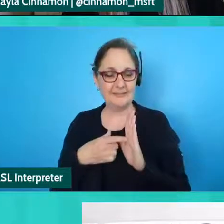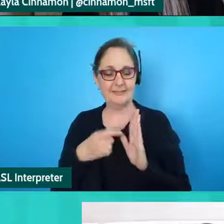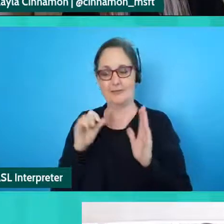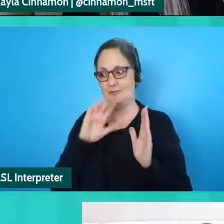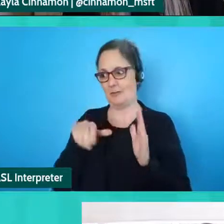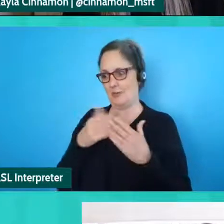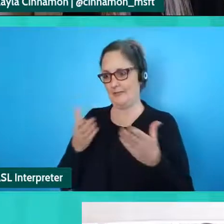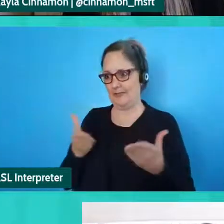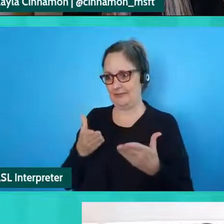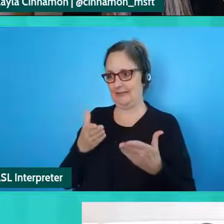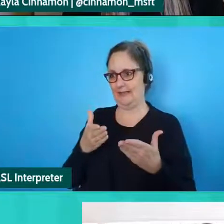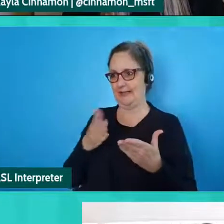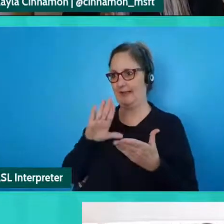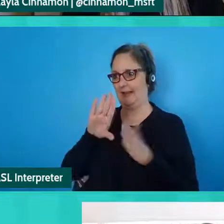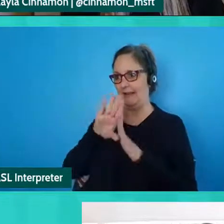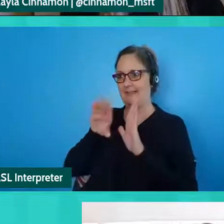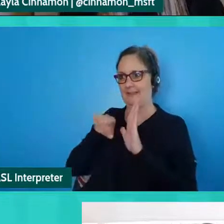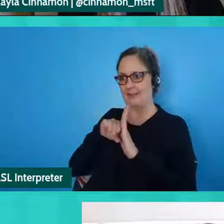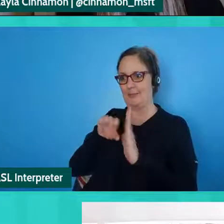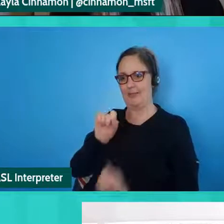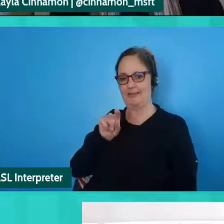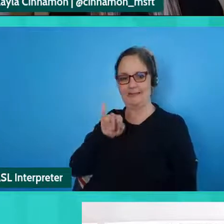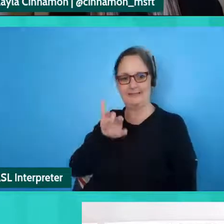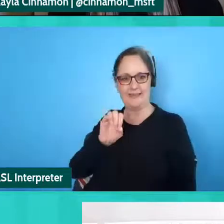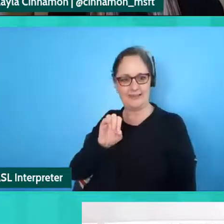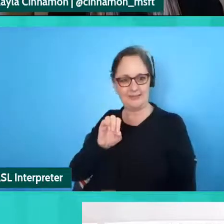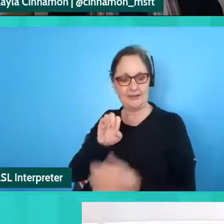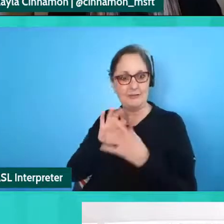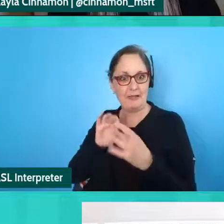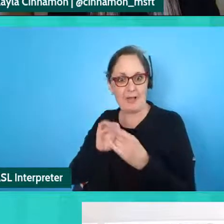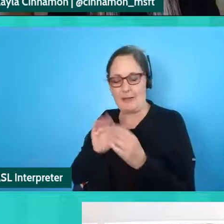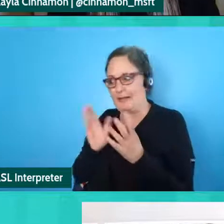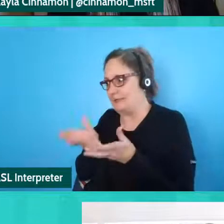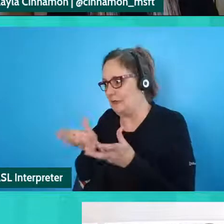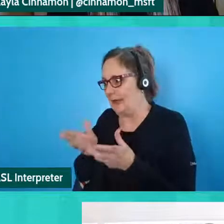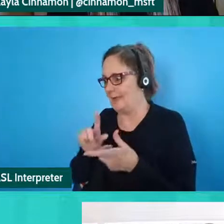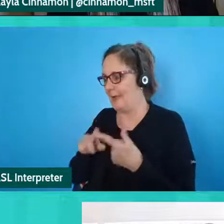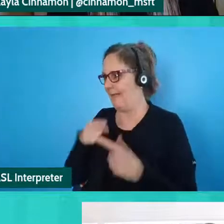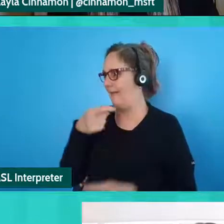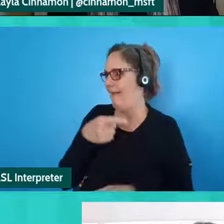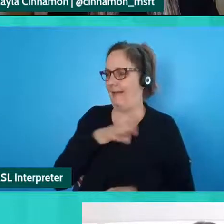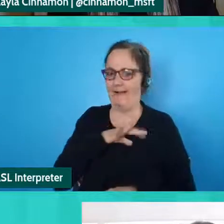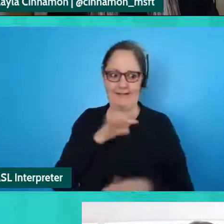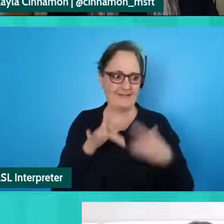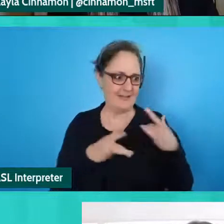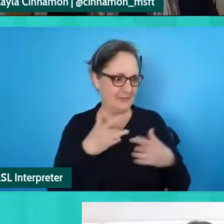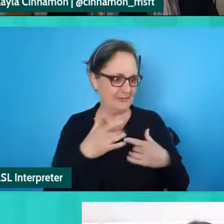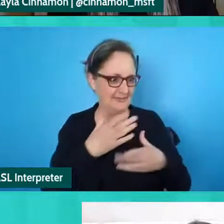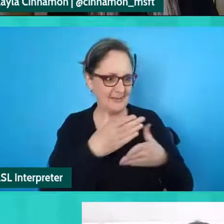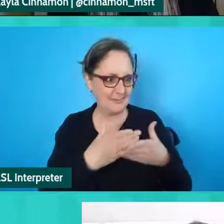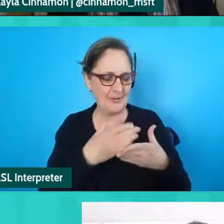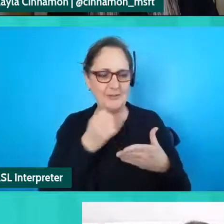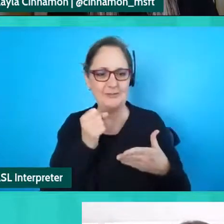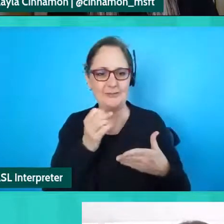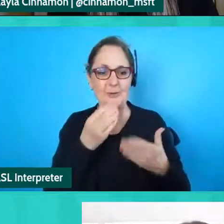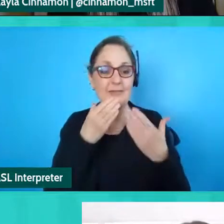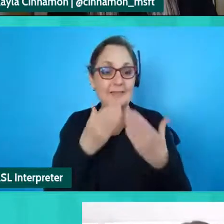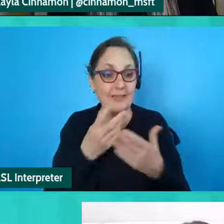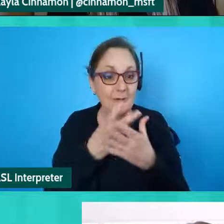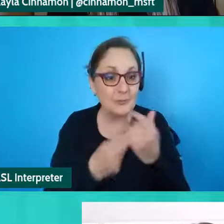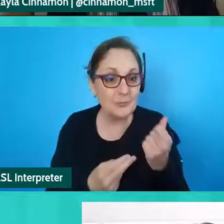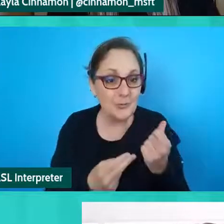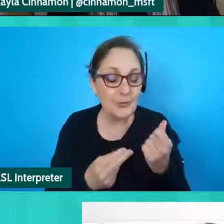in backstage commenting in our little side chat about how exciting that segment was. So thank you, both of you, for such